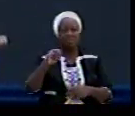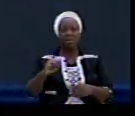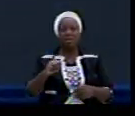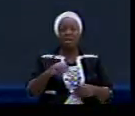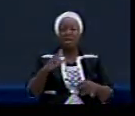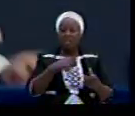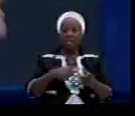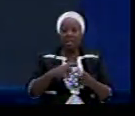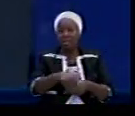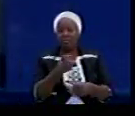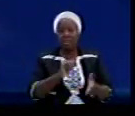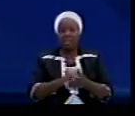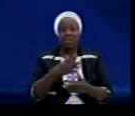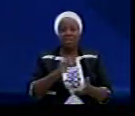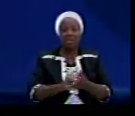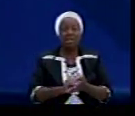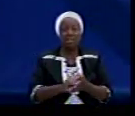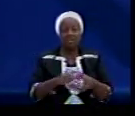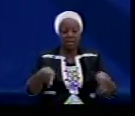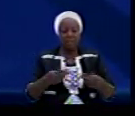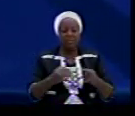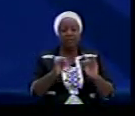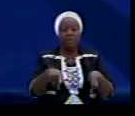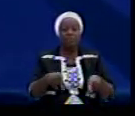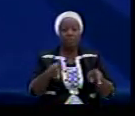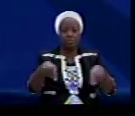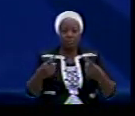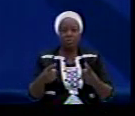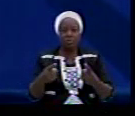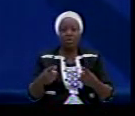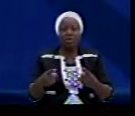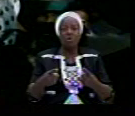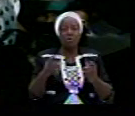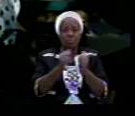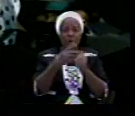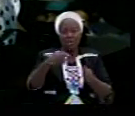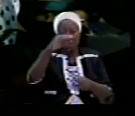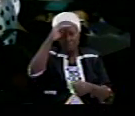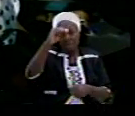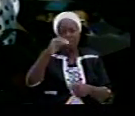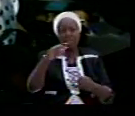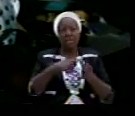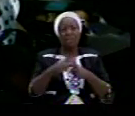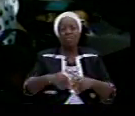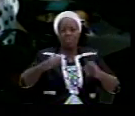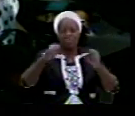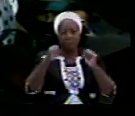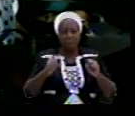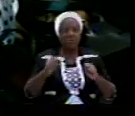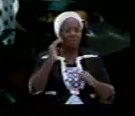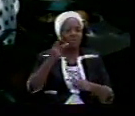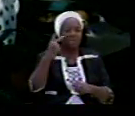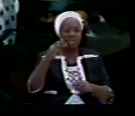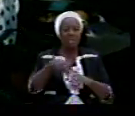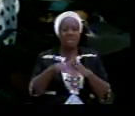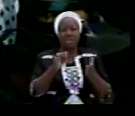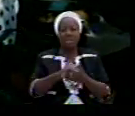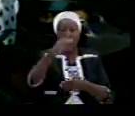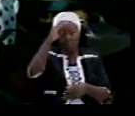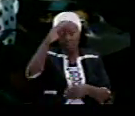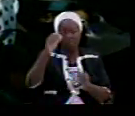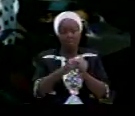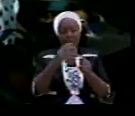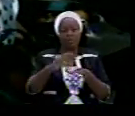Spirit goes with the man, power will be manifested. And so, as I come to you